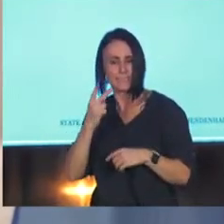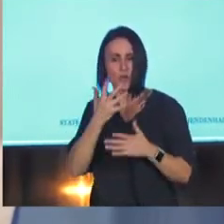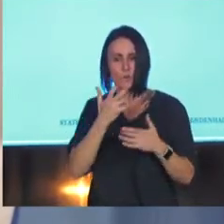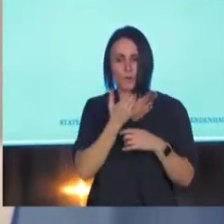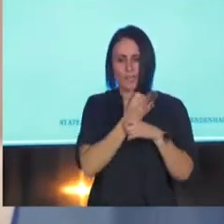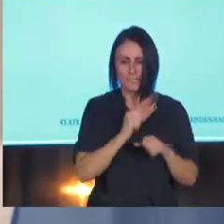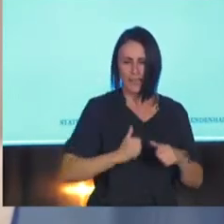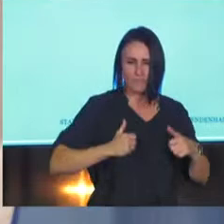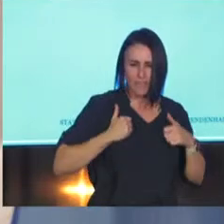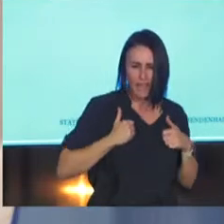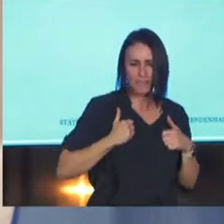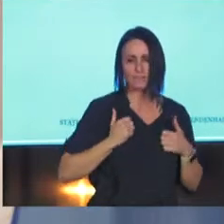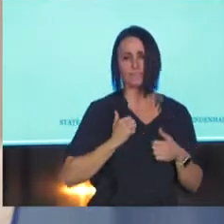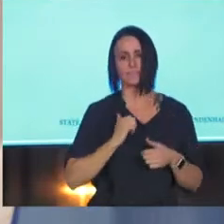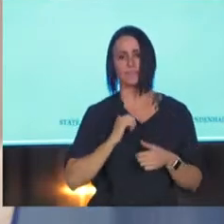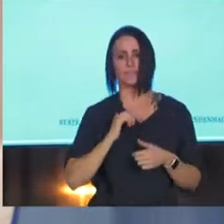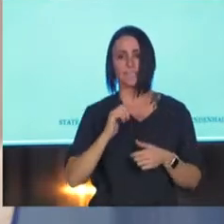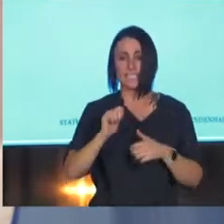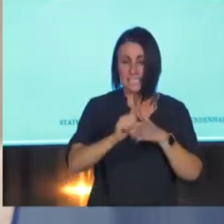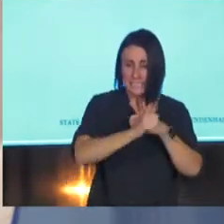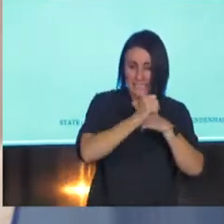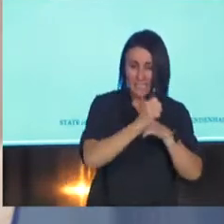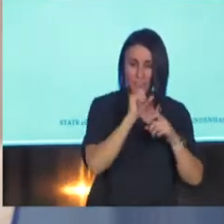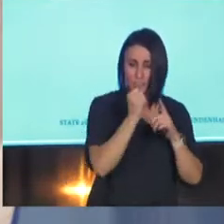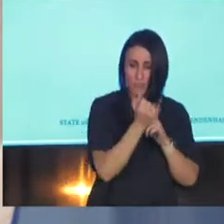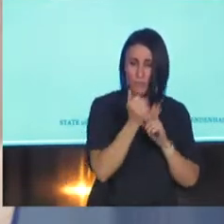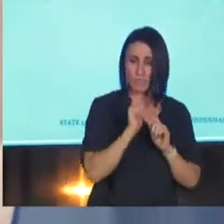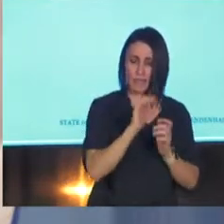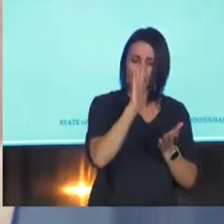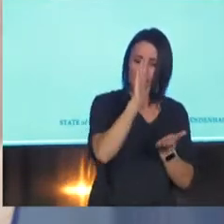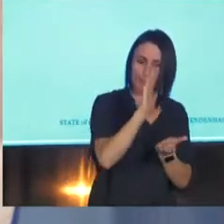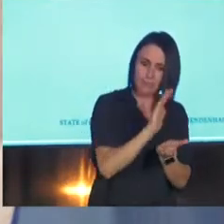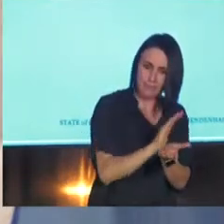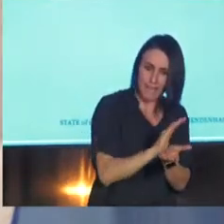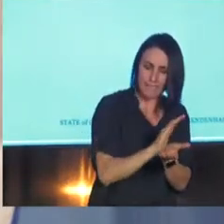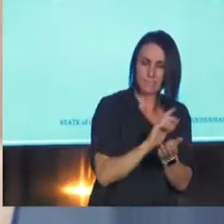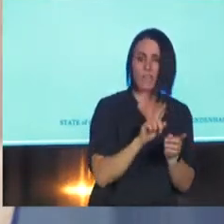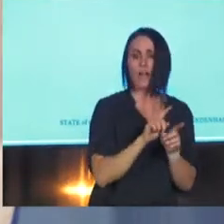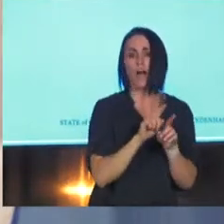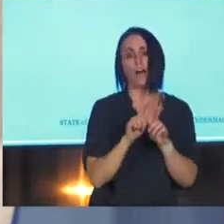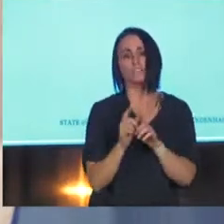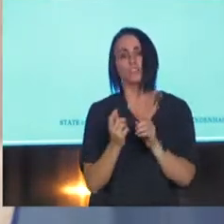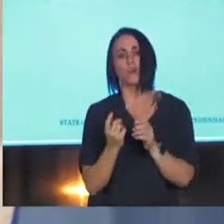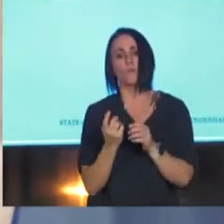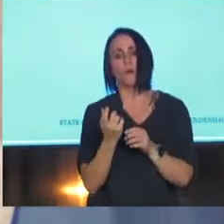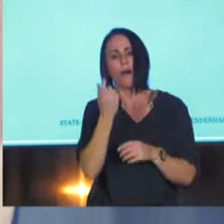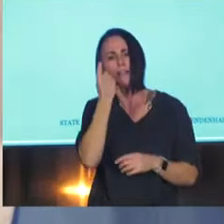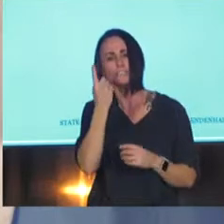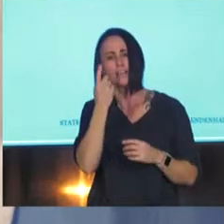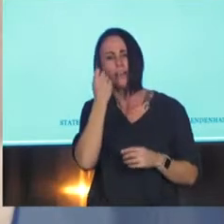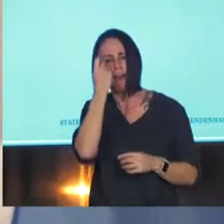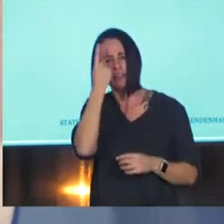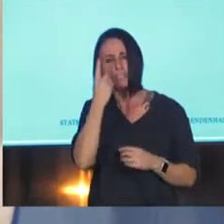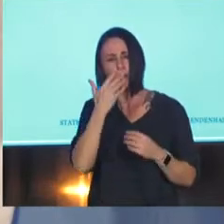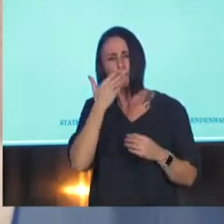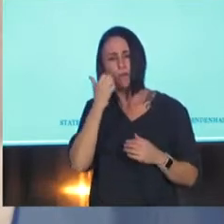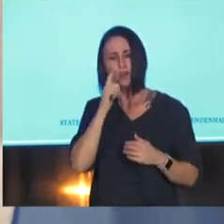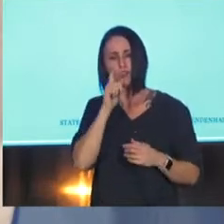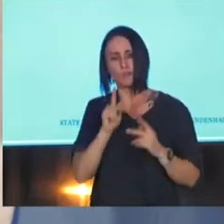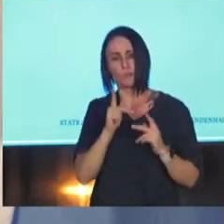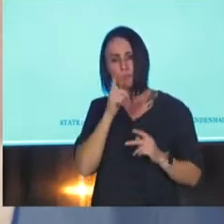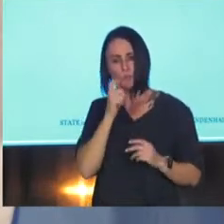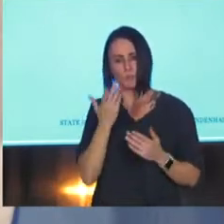more de-escalation to dangerous situations, and it's also growing an understanding of those that we serve every